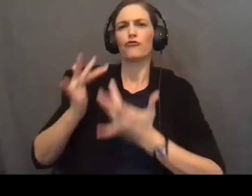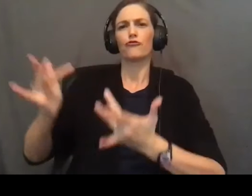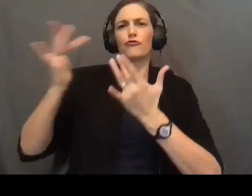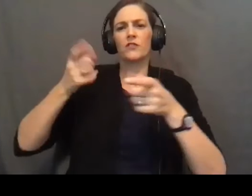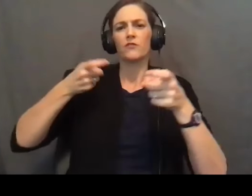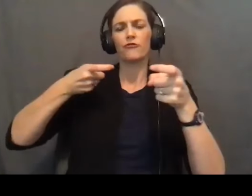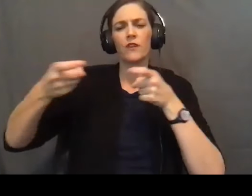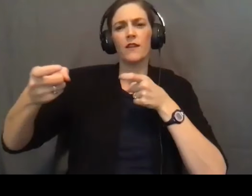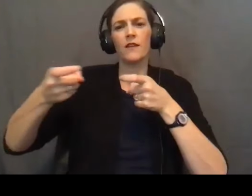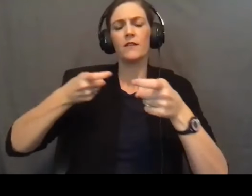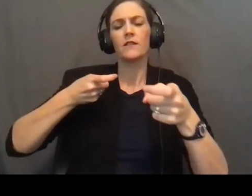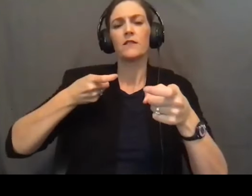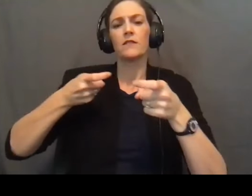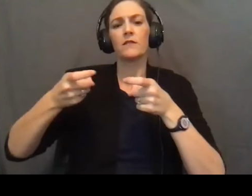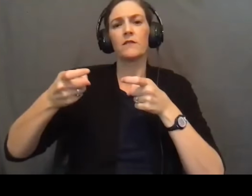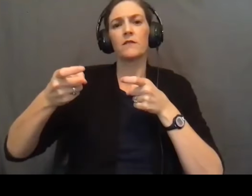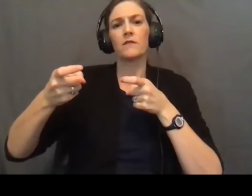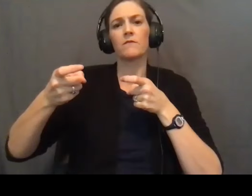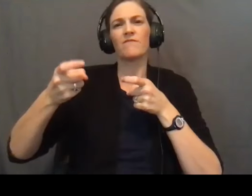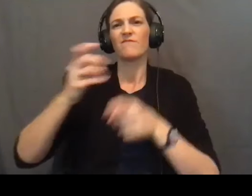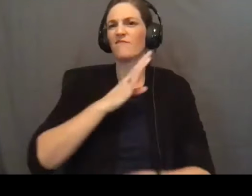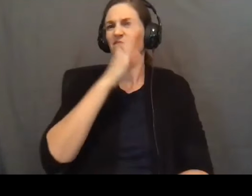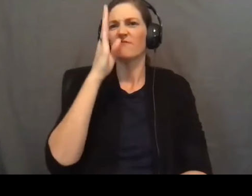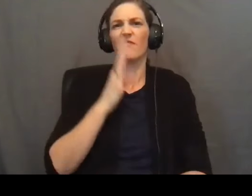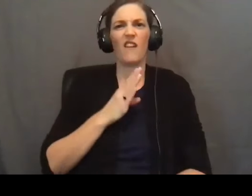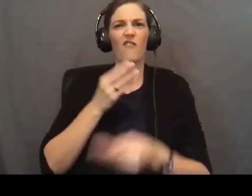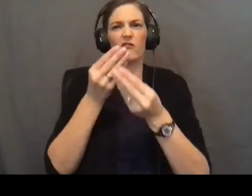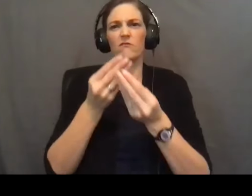And never dies